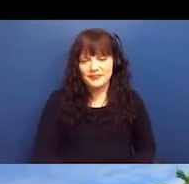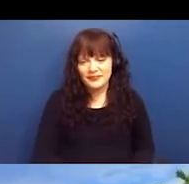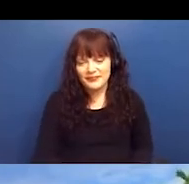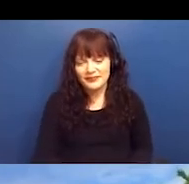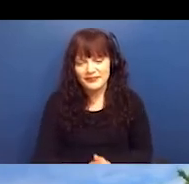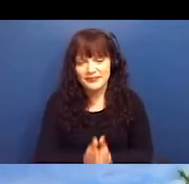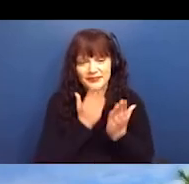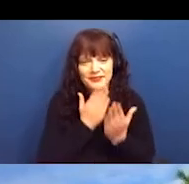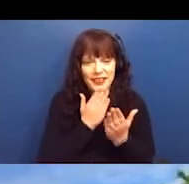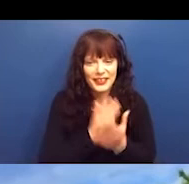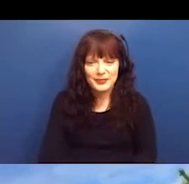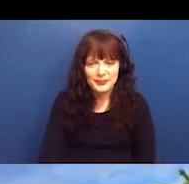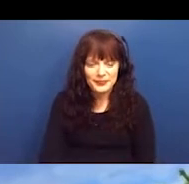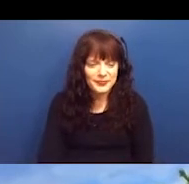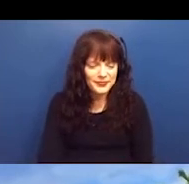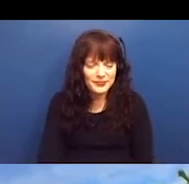Thank you.